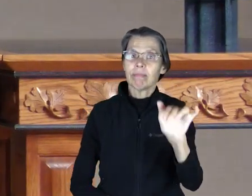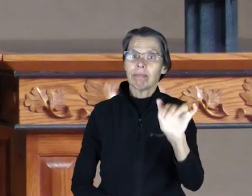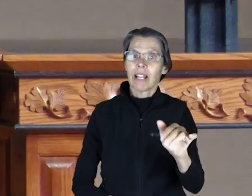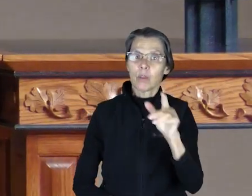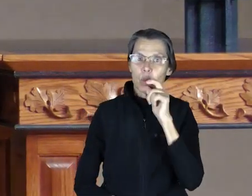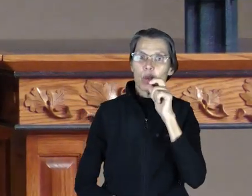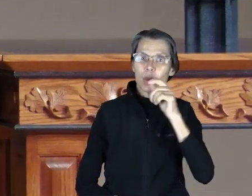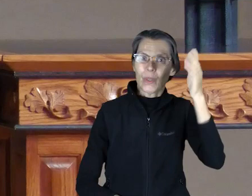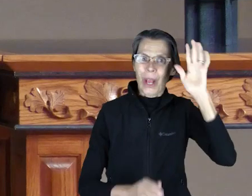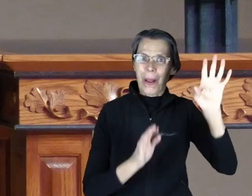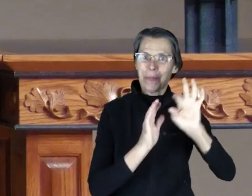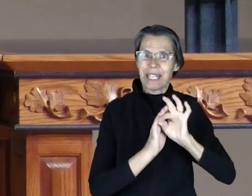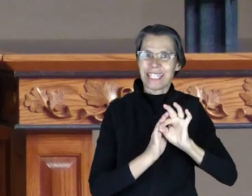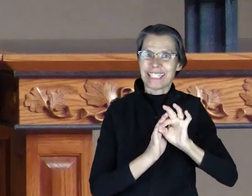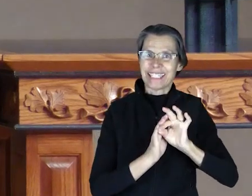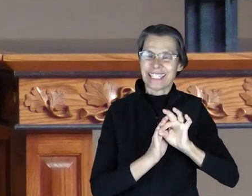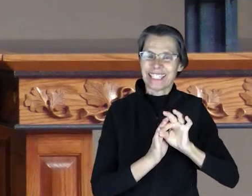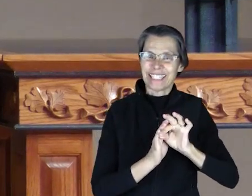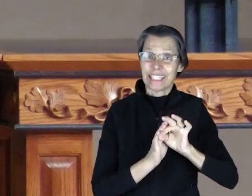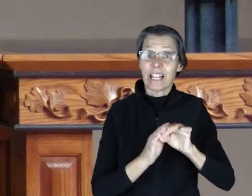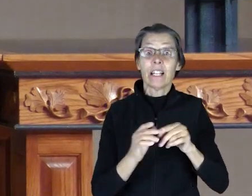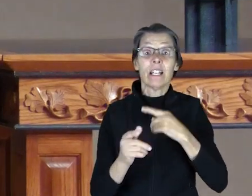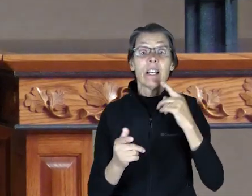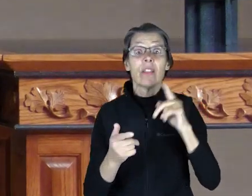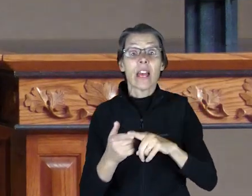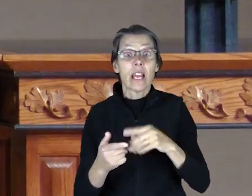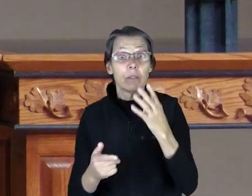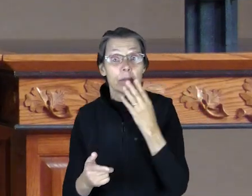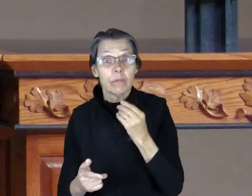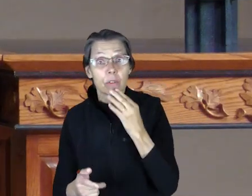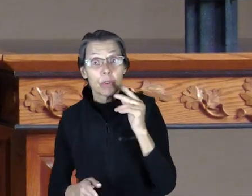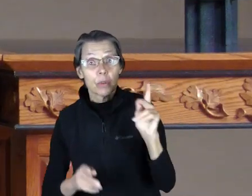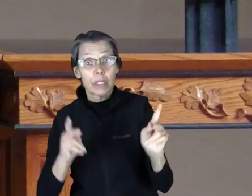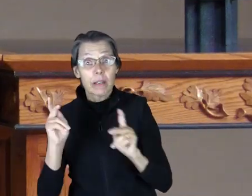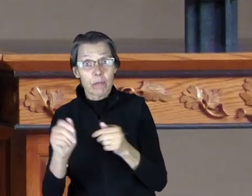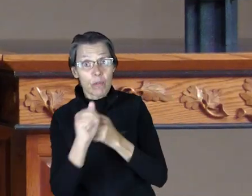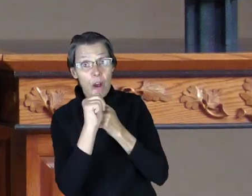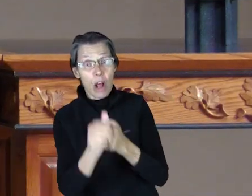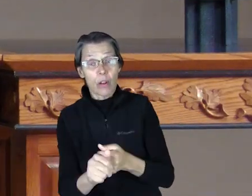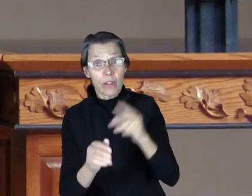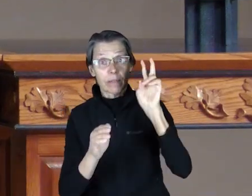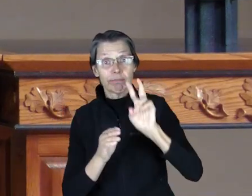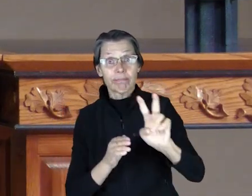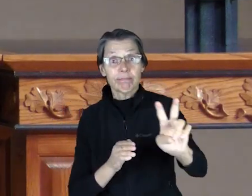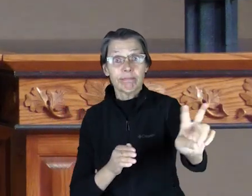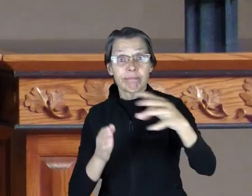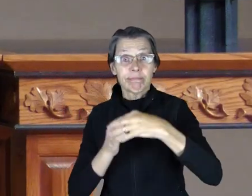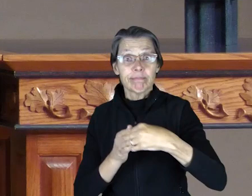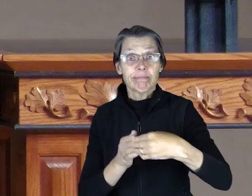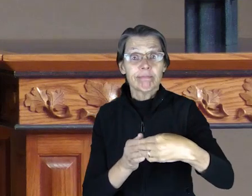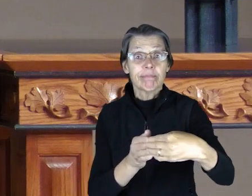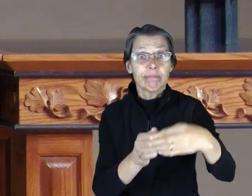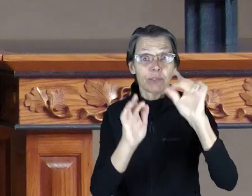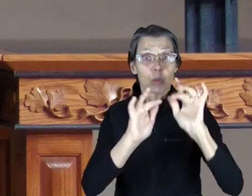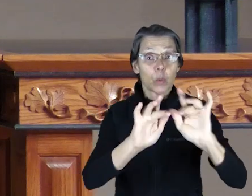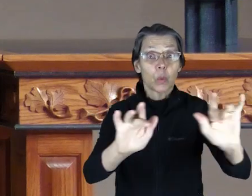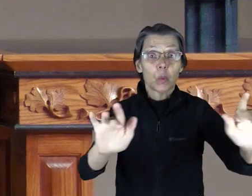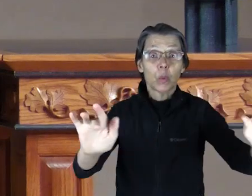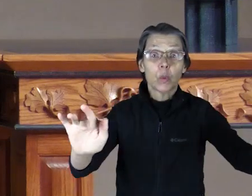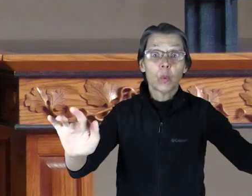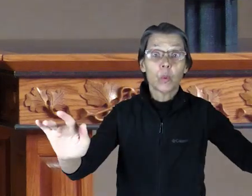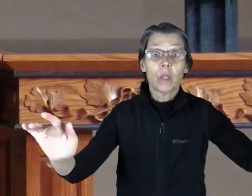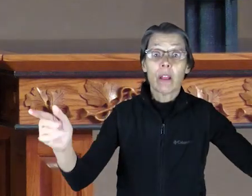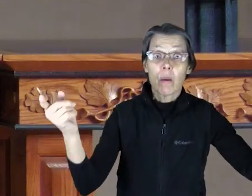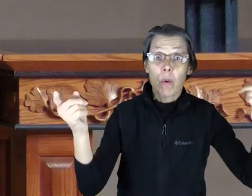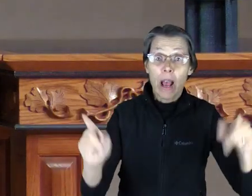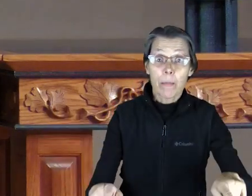And when they get out into the wilderness, we know what they have to let go of. A desire to go back to what they'd always known. Maybe that cuts a little close to our hearts as